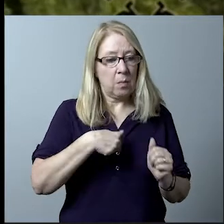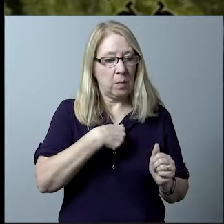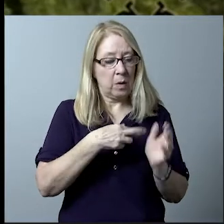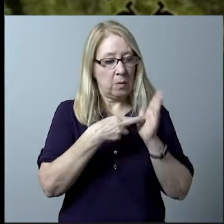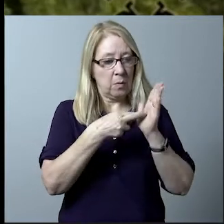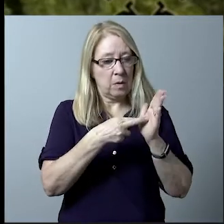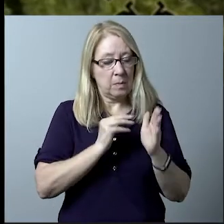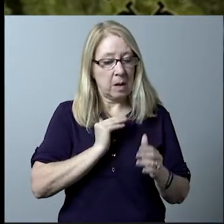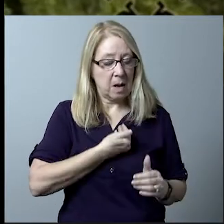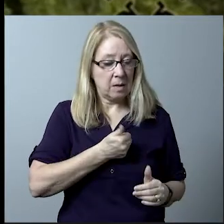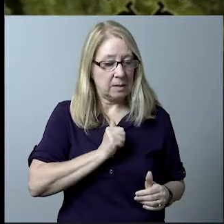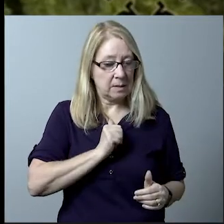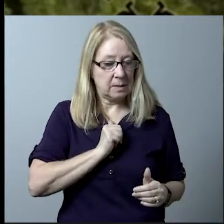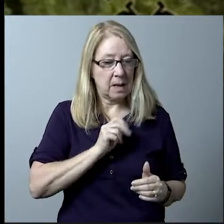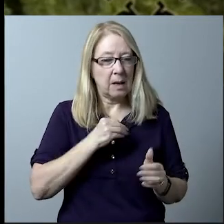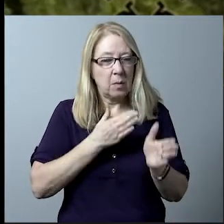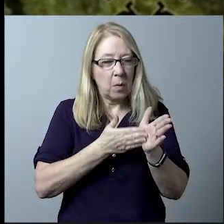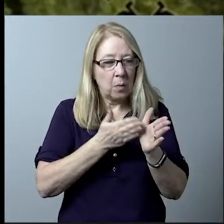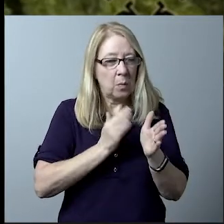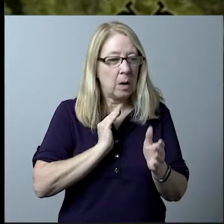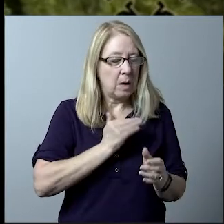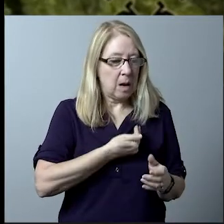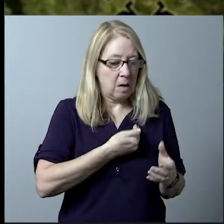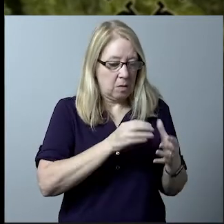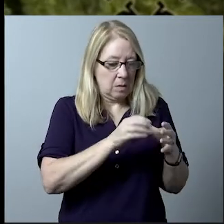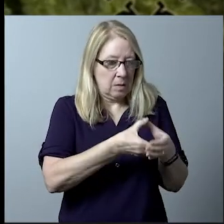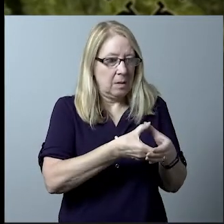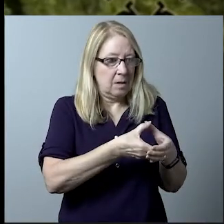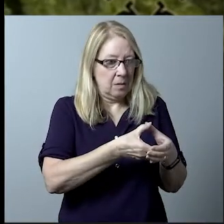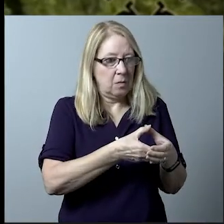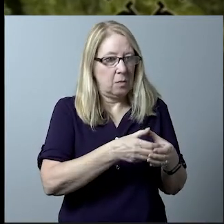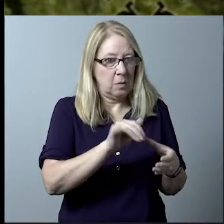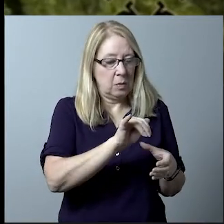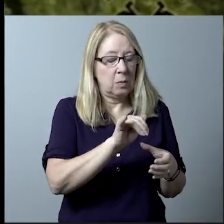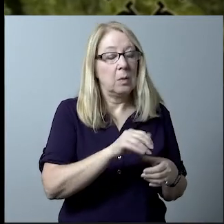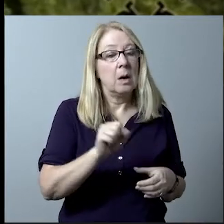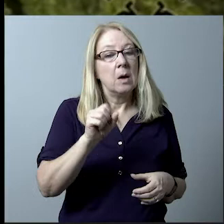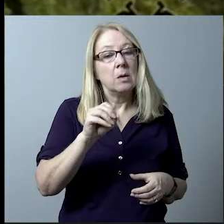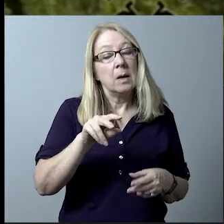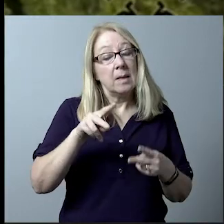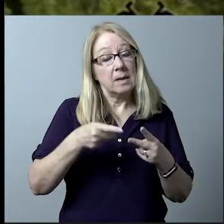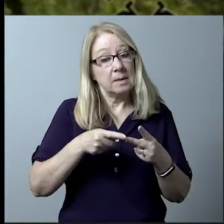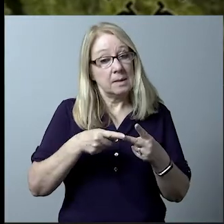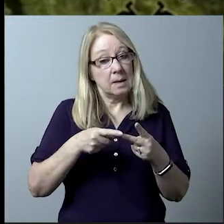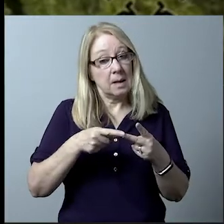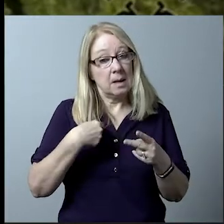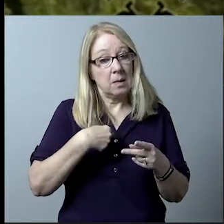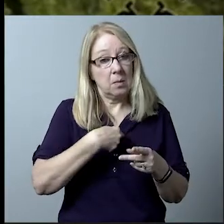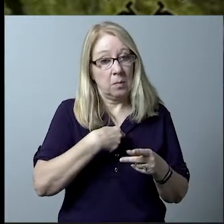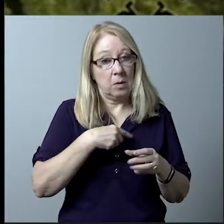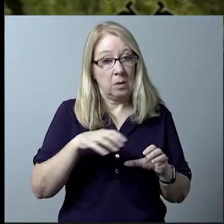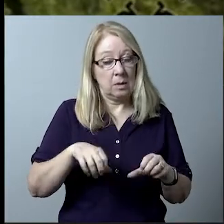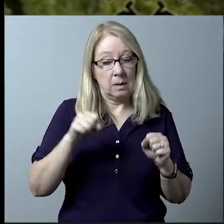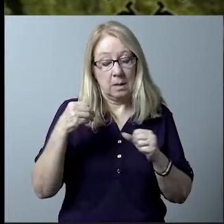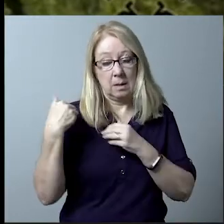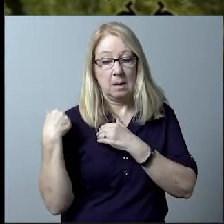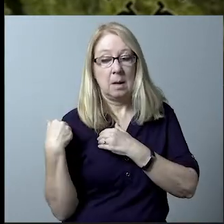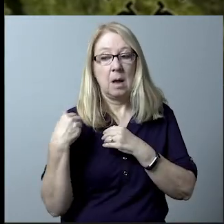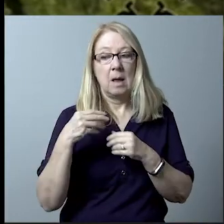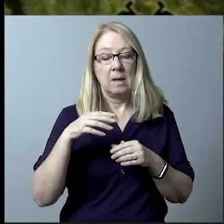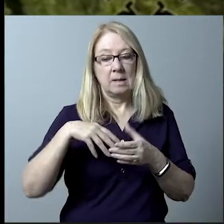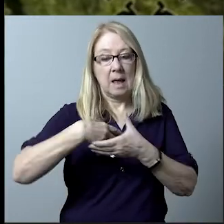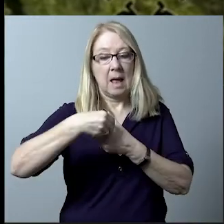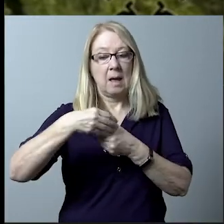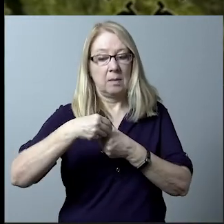how we represent ourselves, and how we operate within ourselves and communicate within SGA as well. Second thing that we're